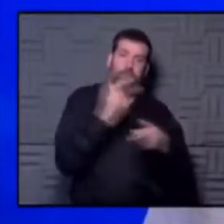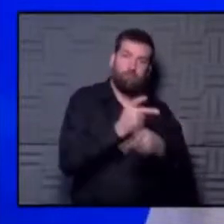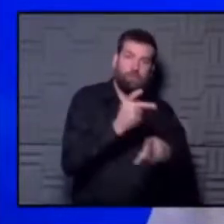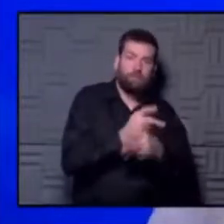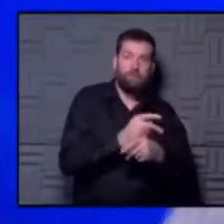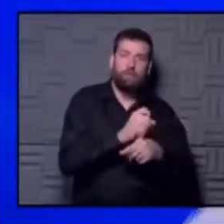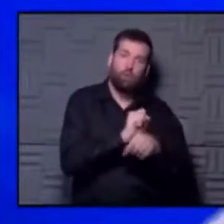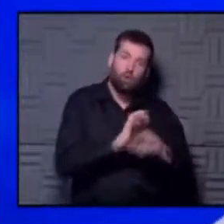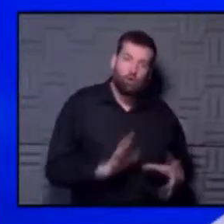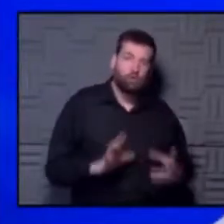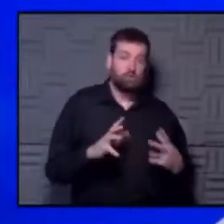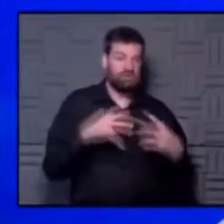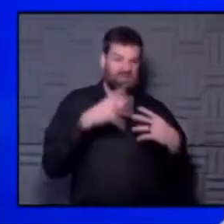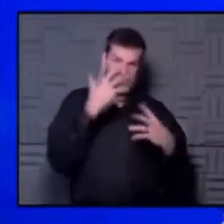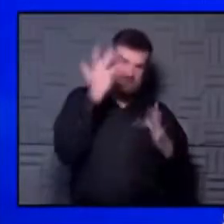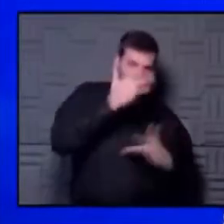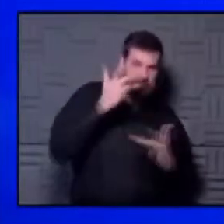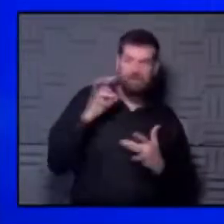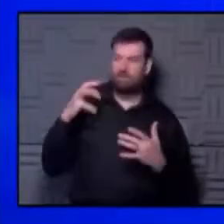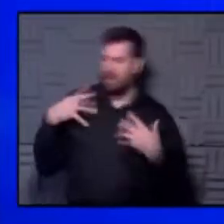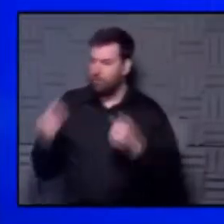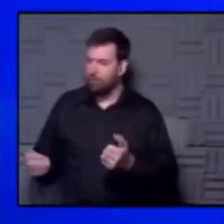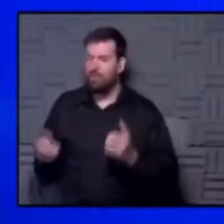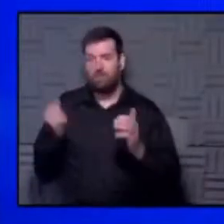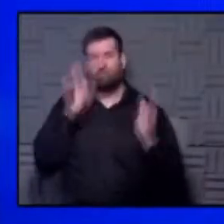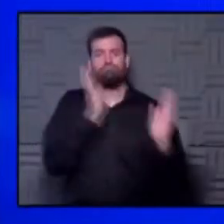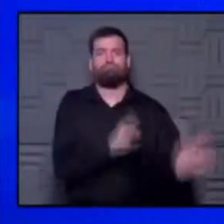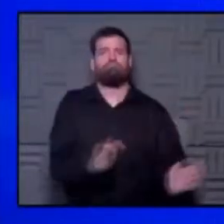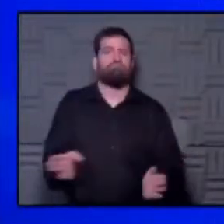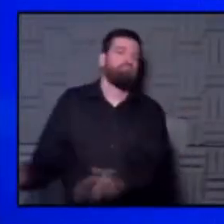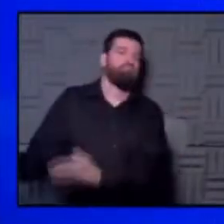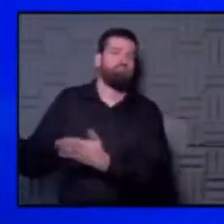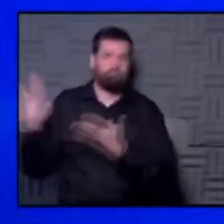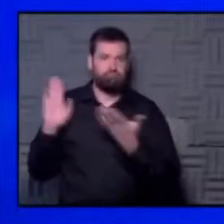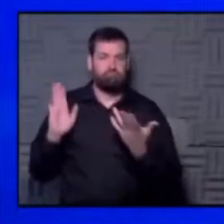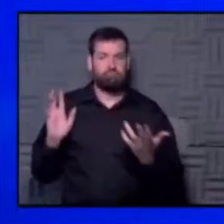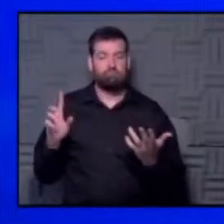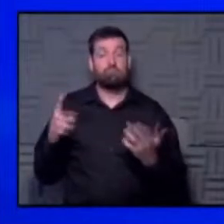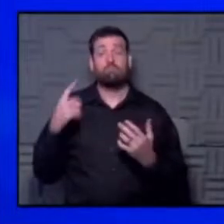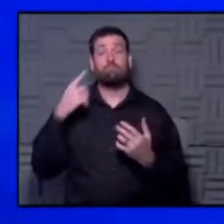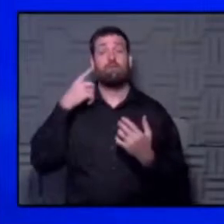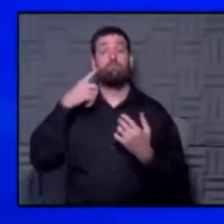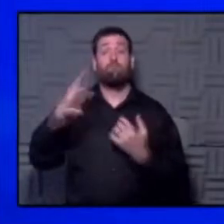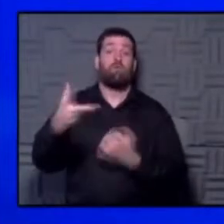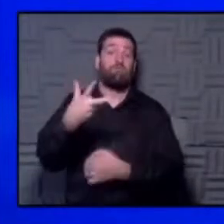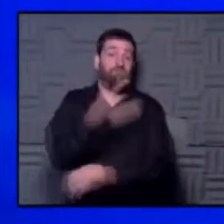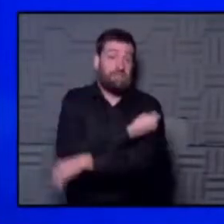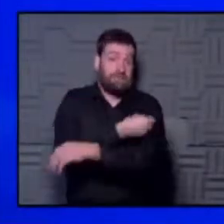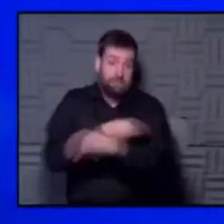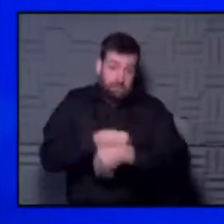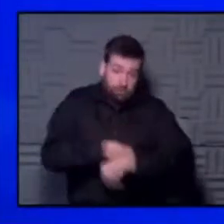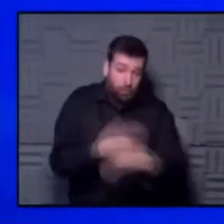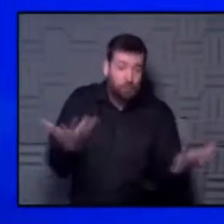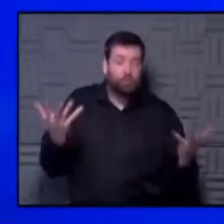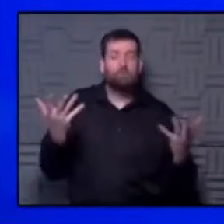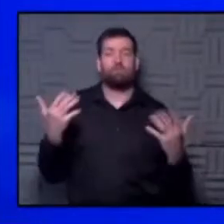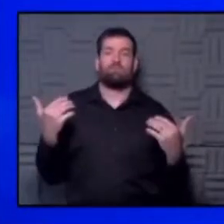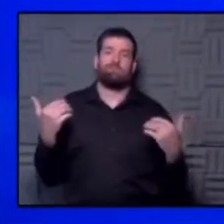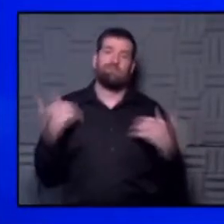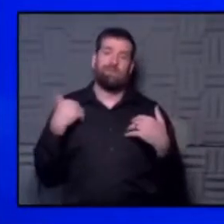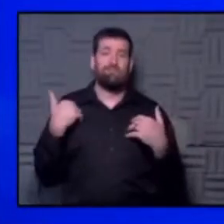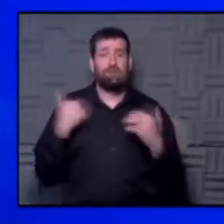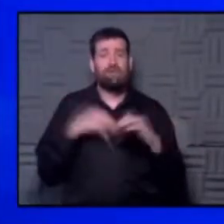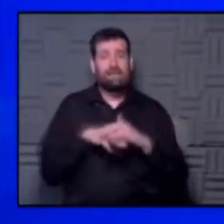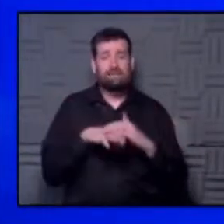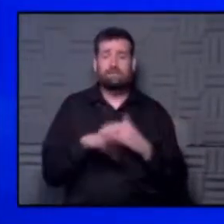you are, how healthy you are. It layers it out across those 4 phases. But in order to get the vaccine distributed, you have to have a way to distribute